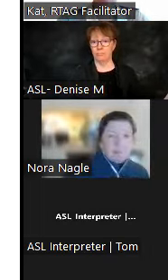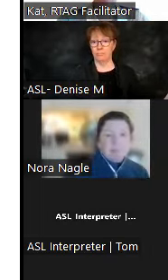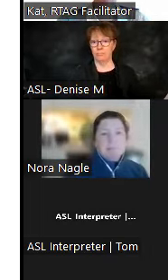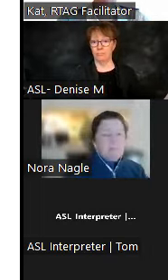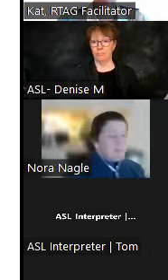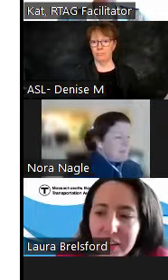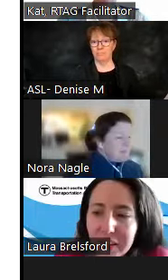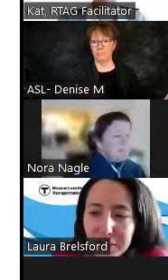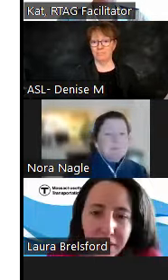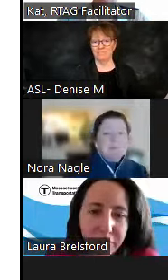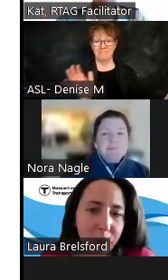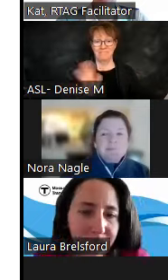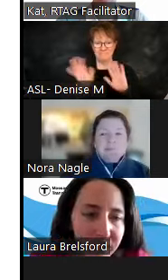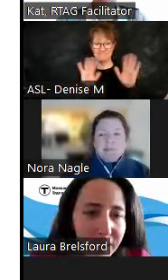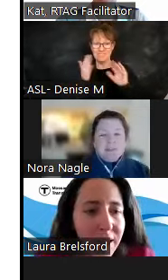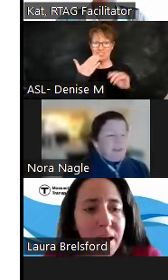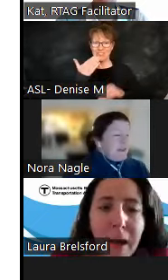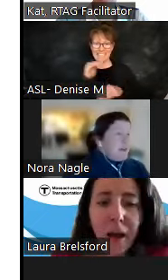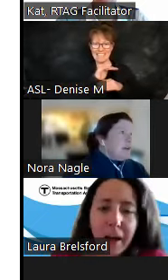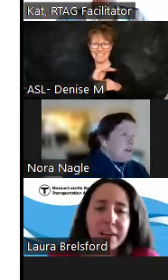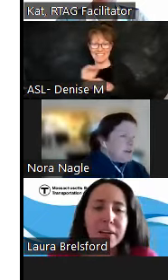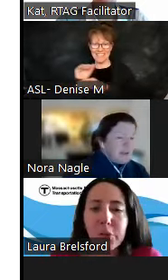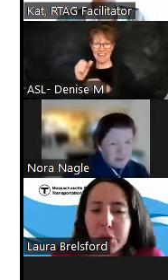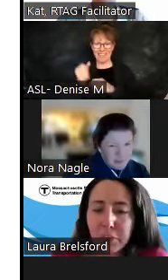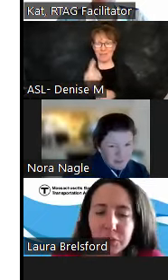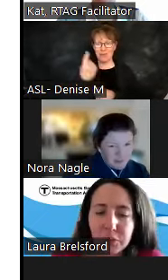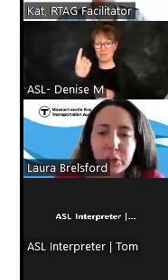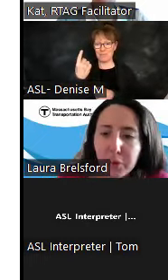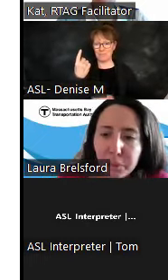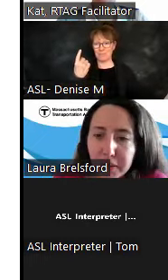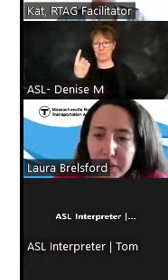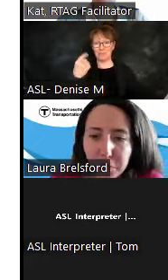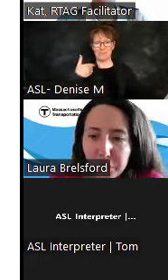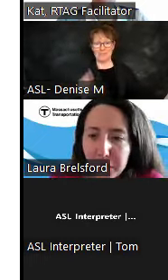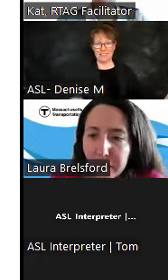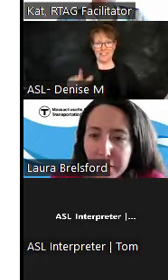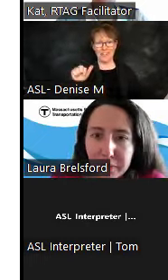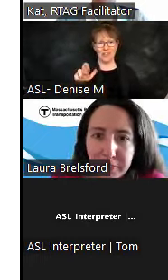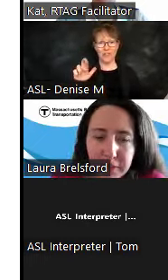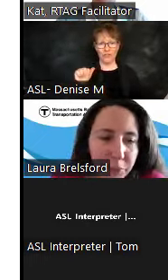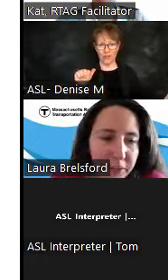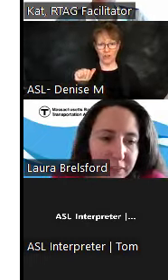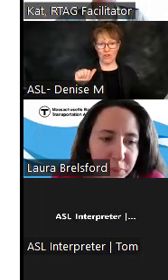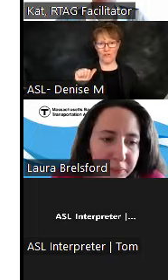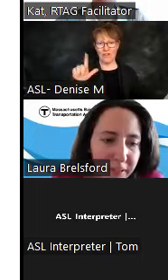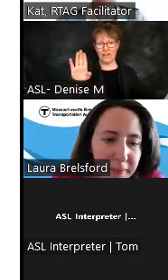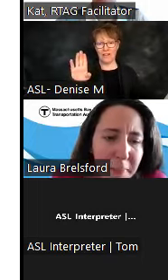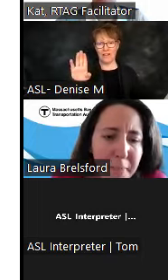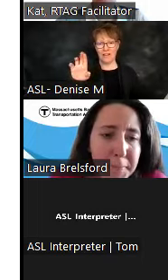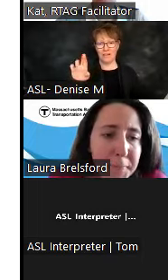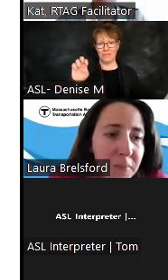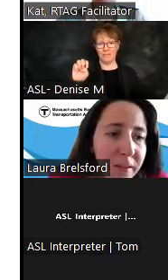There we go. Good evening, everyone. I am Laura Brailsford from the Department of System-Wide